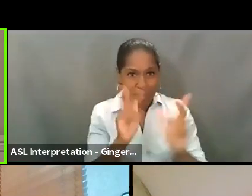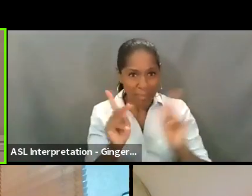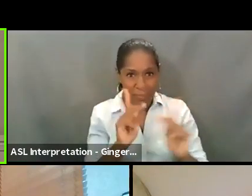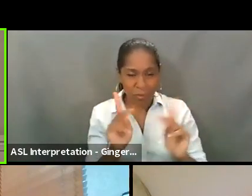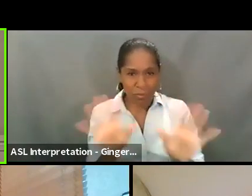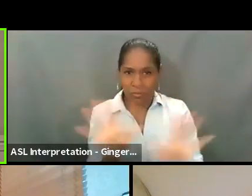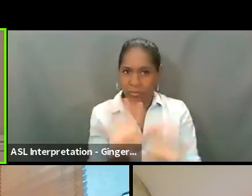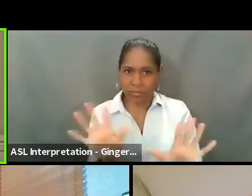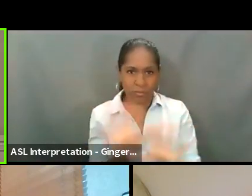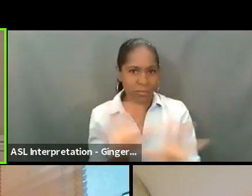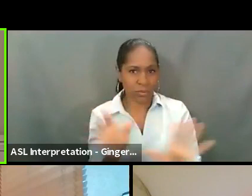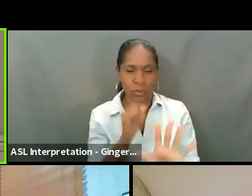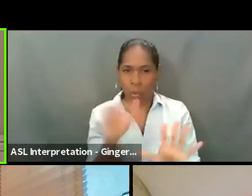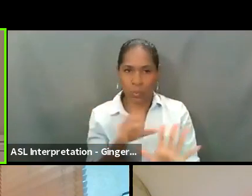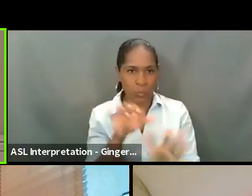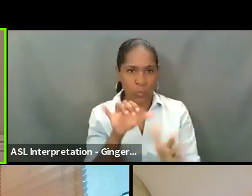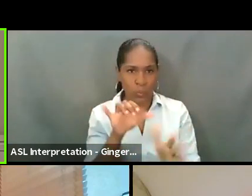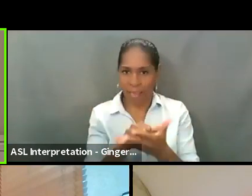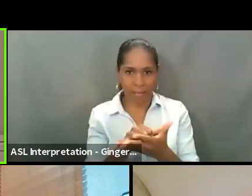only